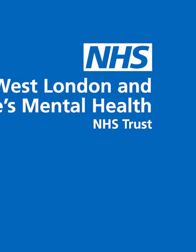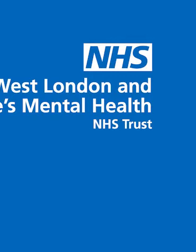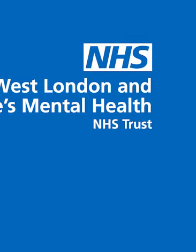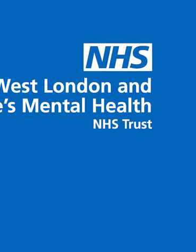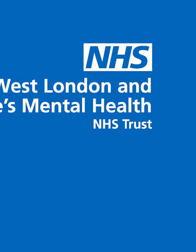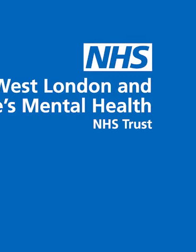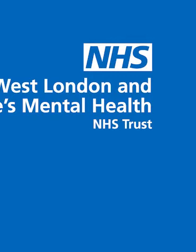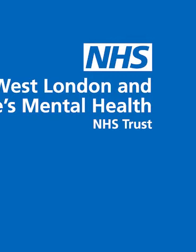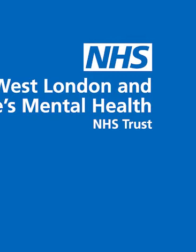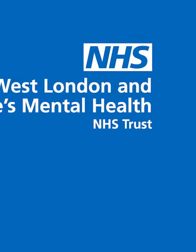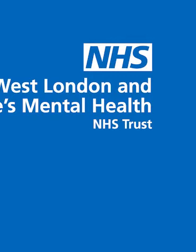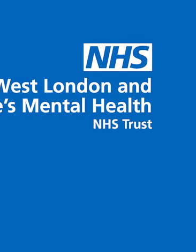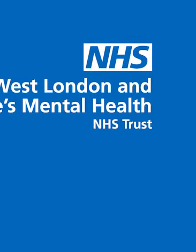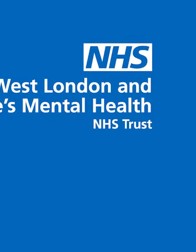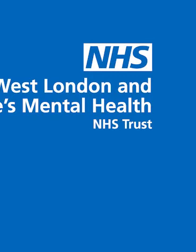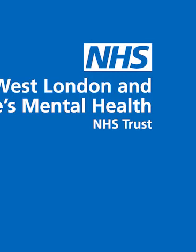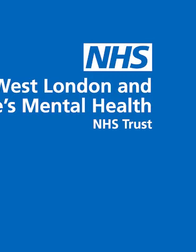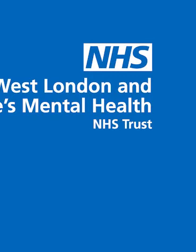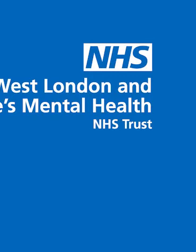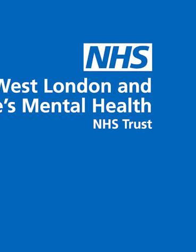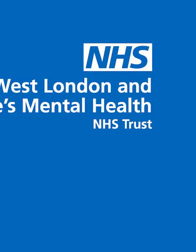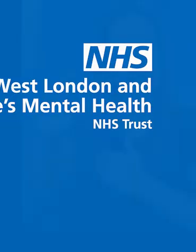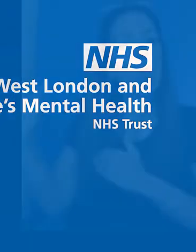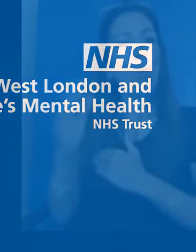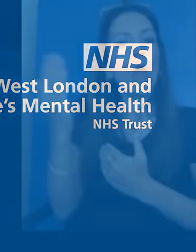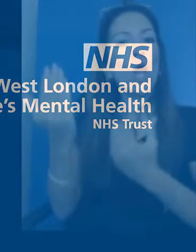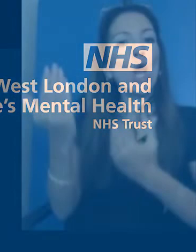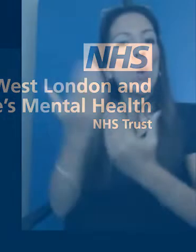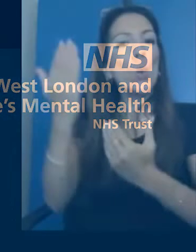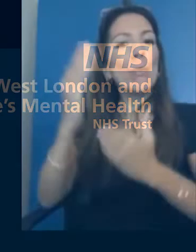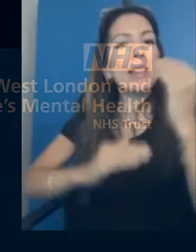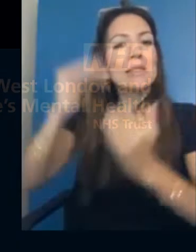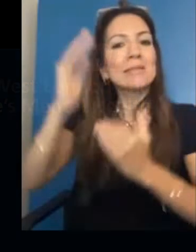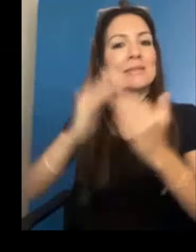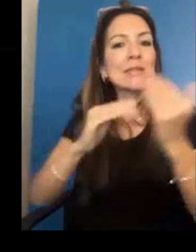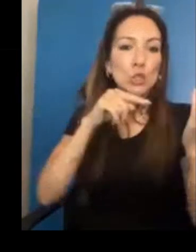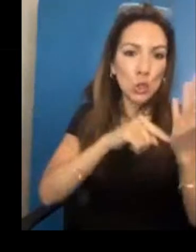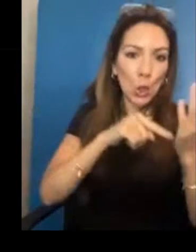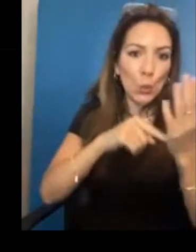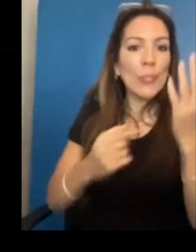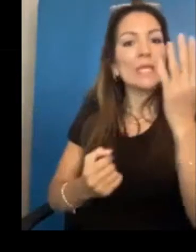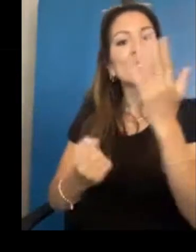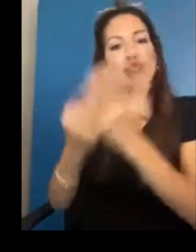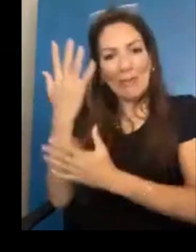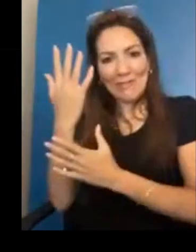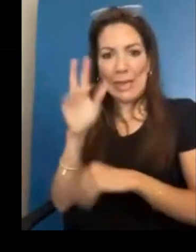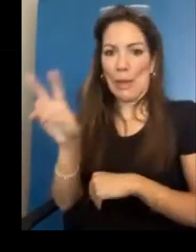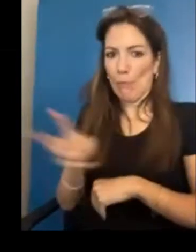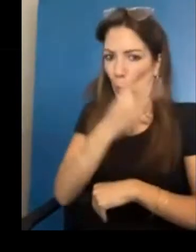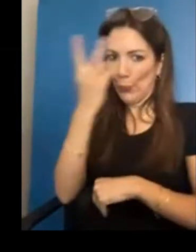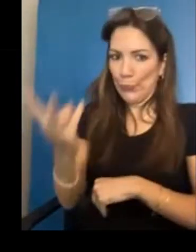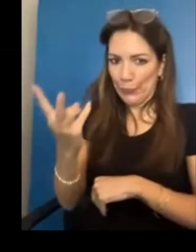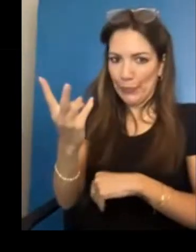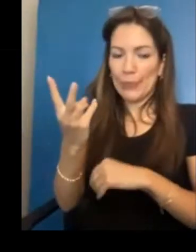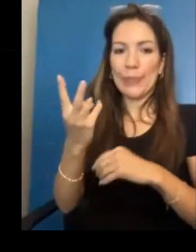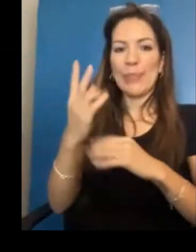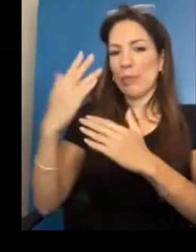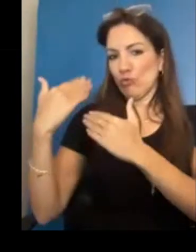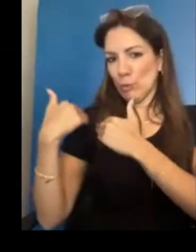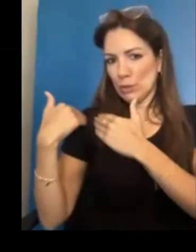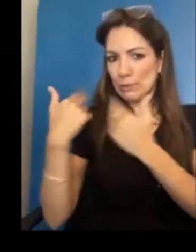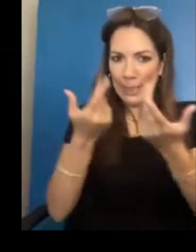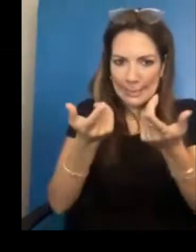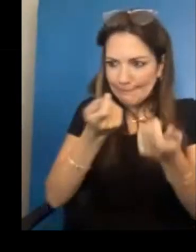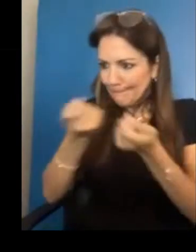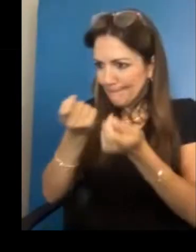for all of the new builds at both Tolworth and Springfield, and also responsible for other